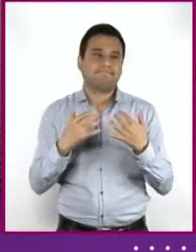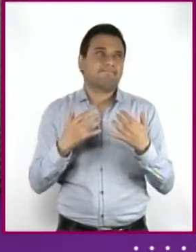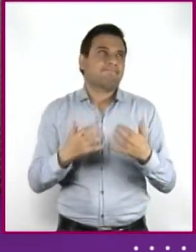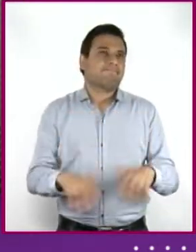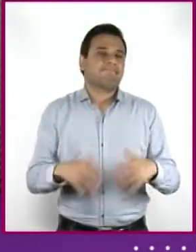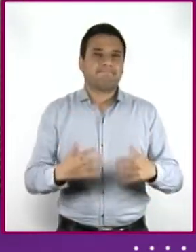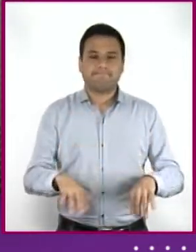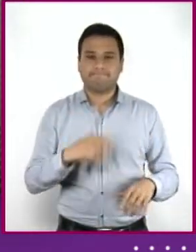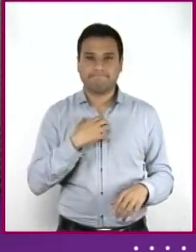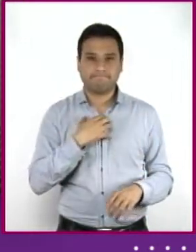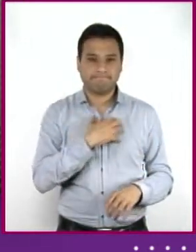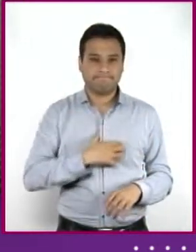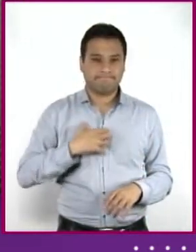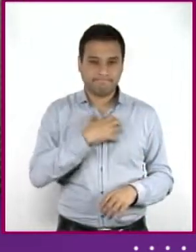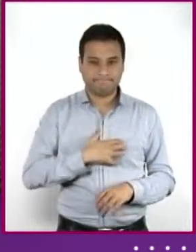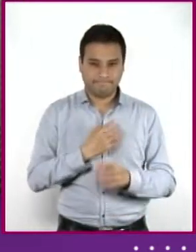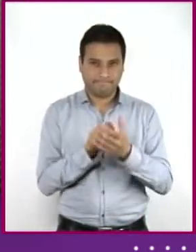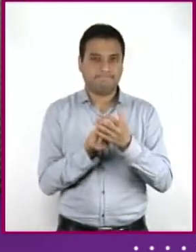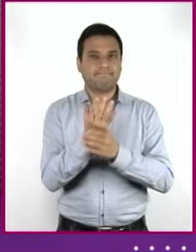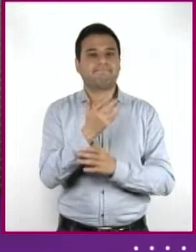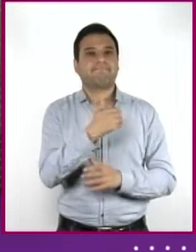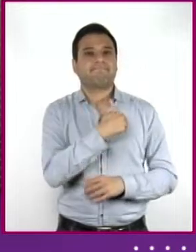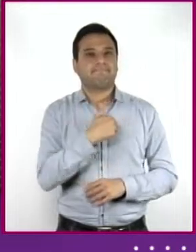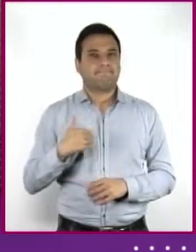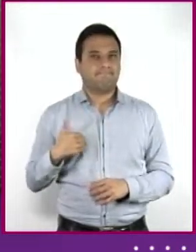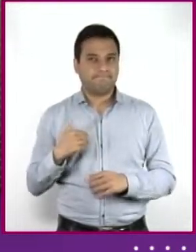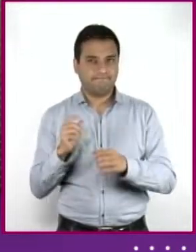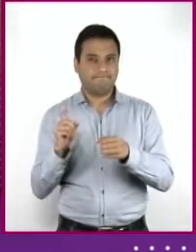I introduce a new member of the center.